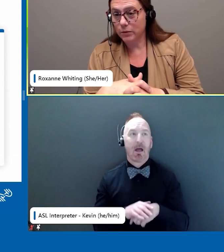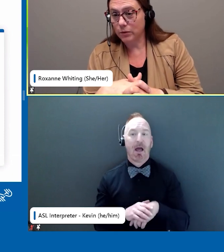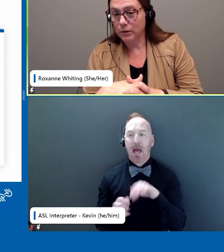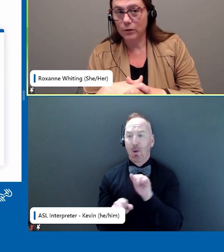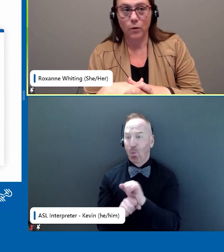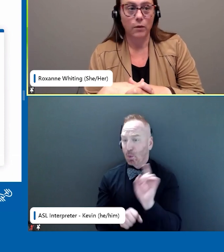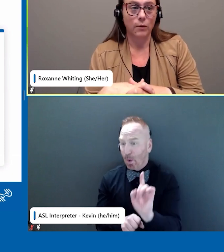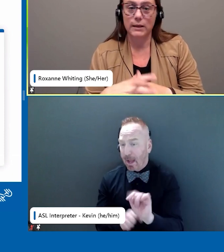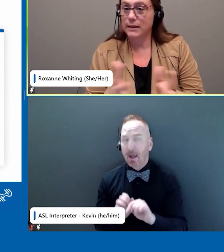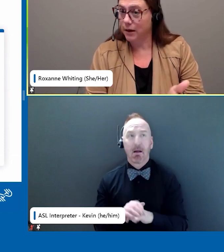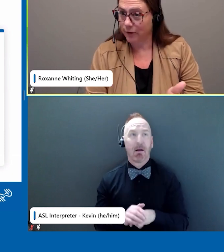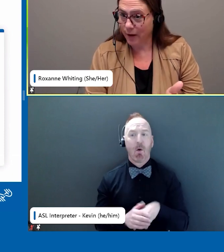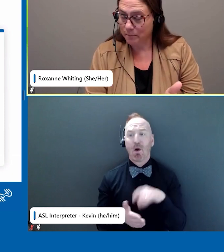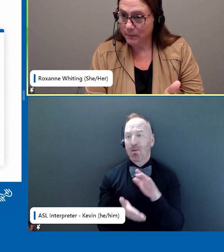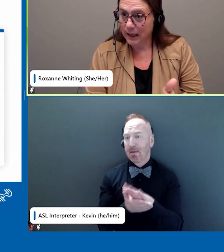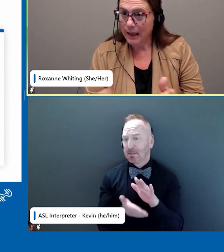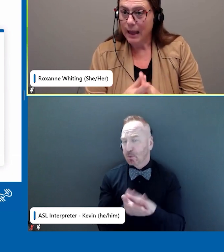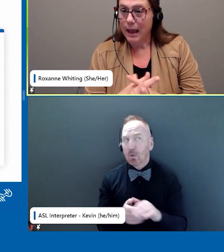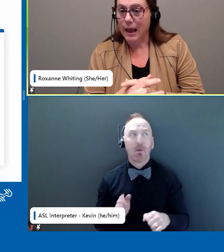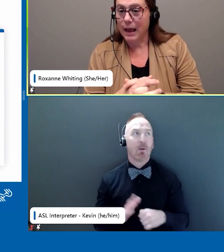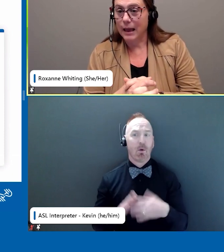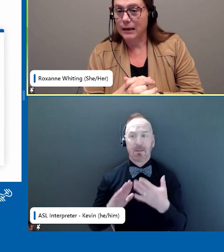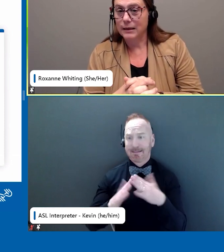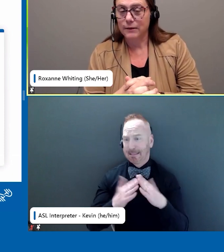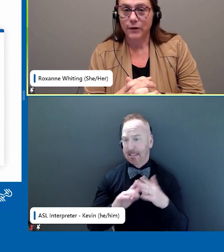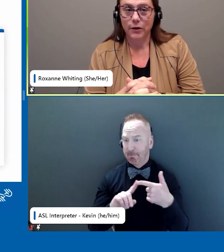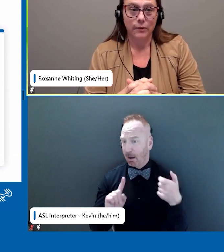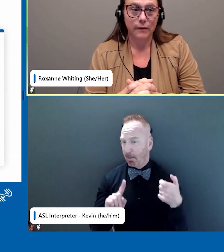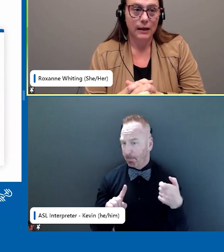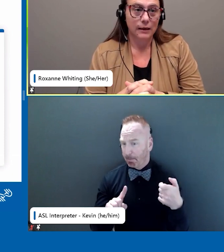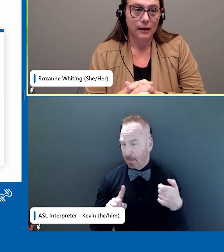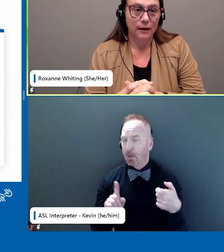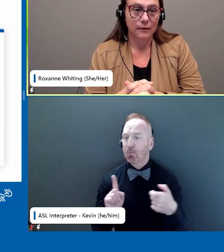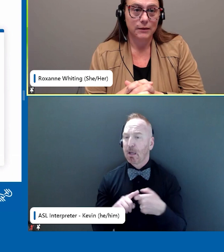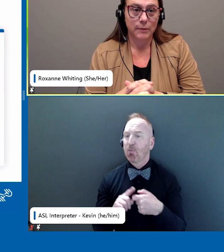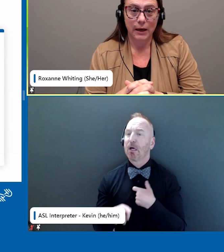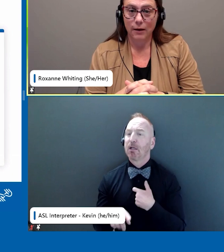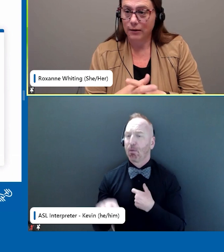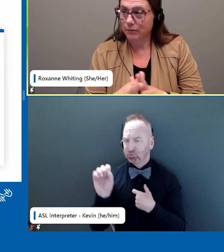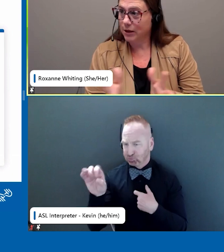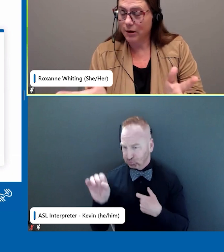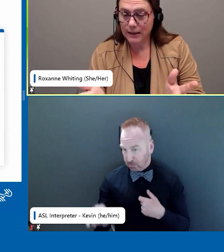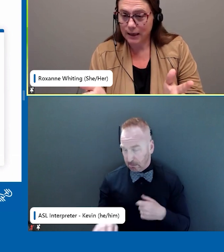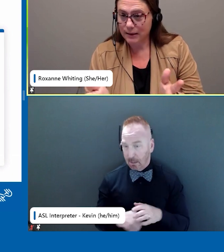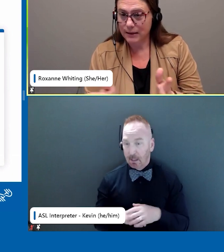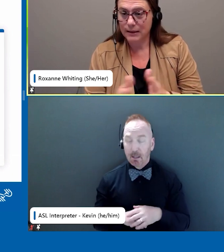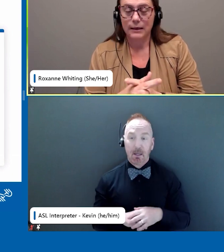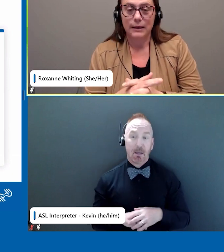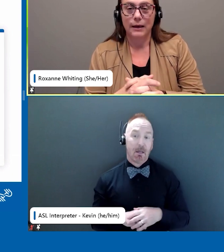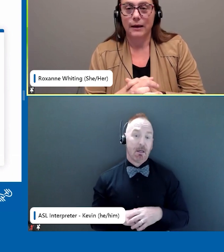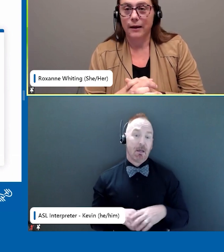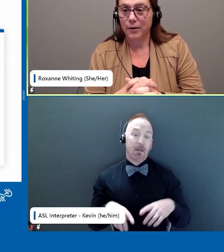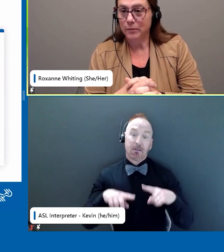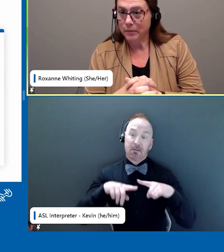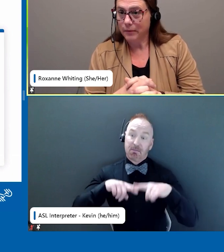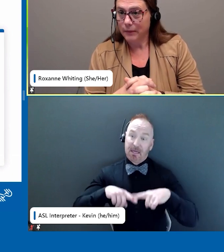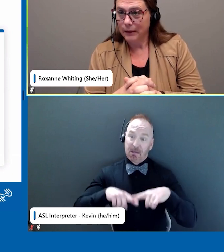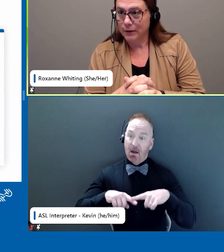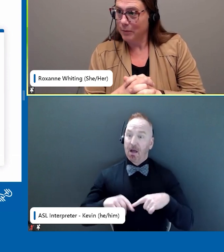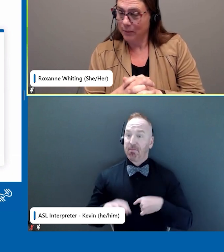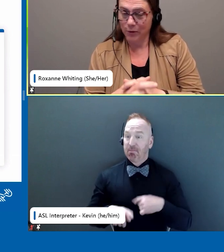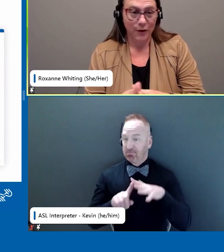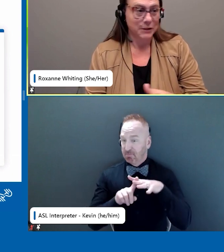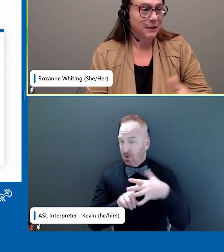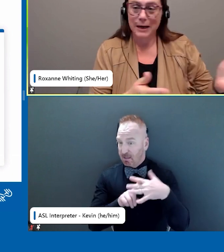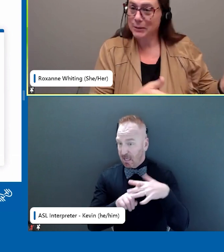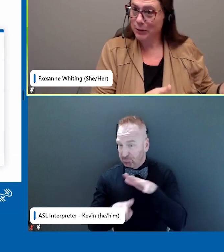went to school or what city you're from. And if you're, depending on the context, um,